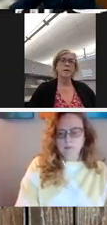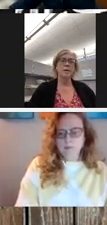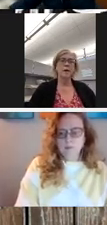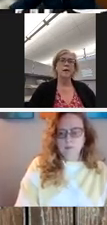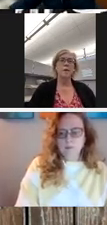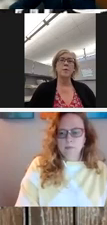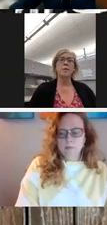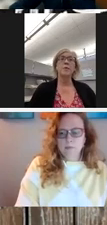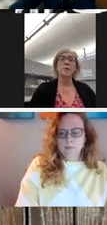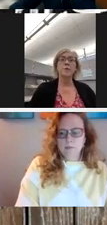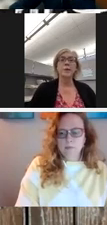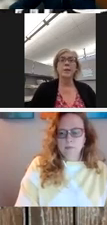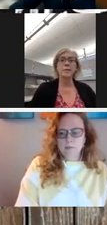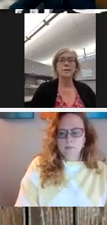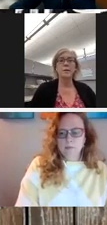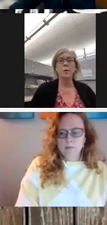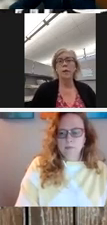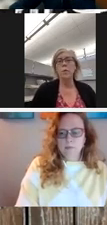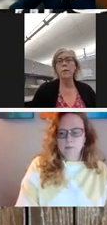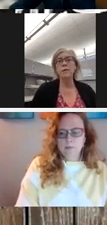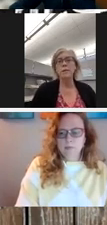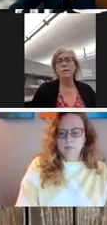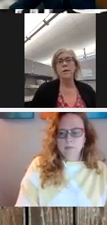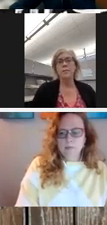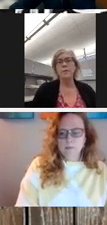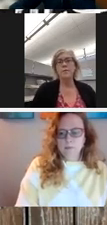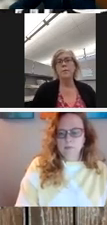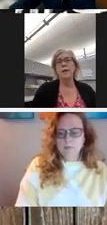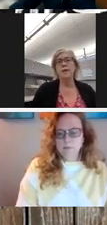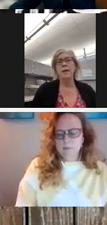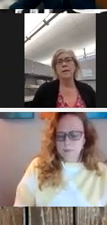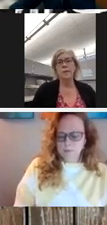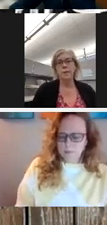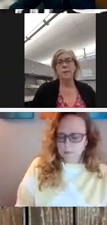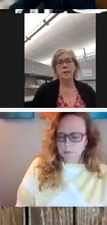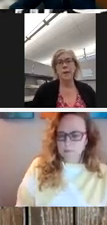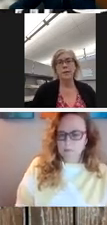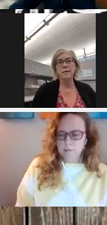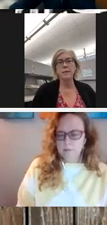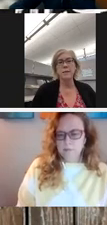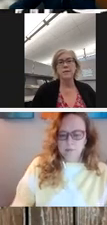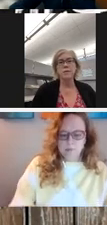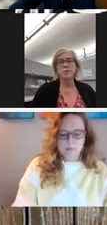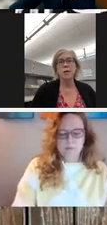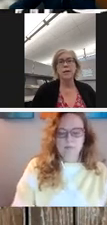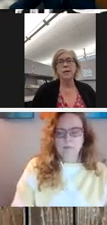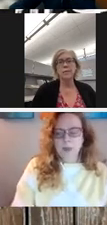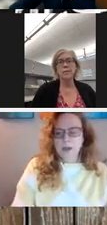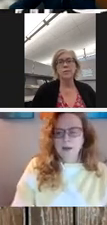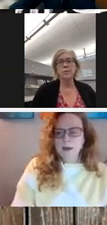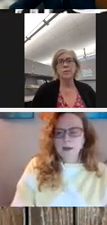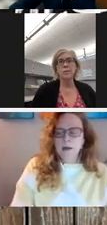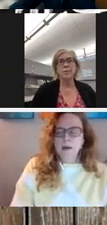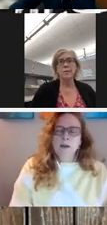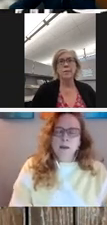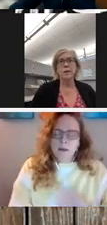then meet with them more frequently, one-on-one, help them work out a employment plan to guide them as